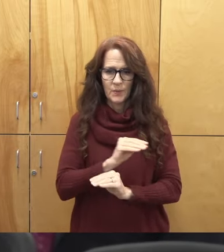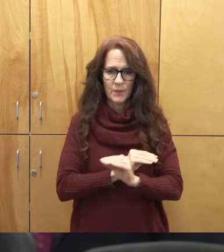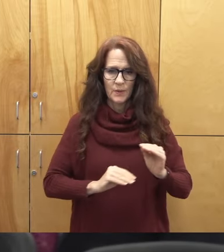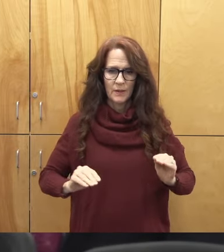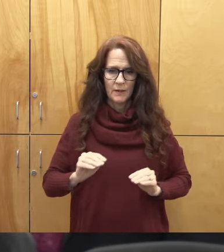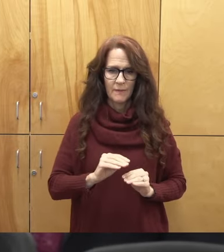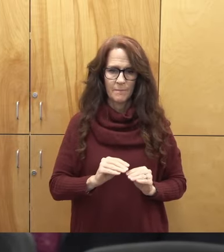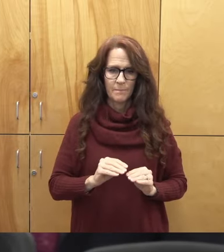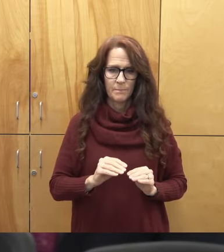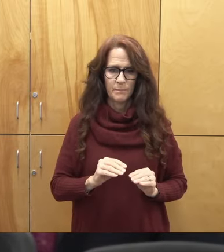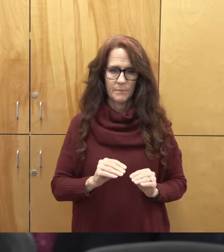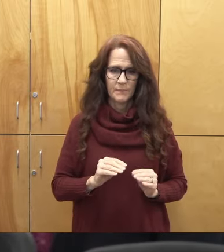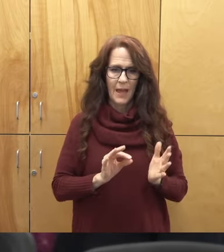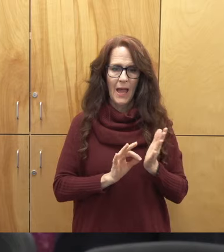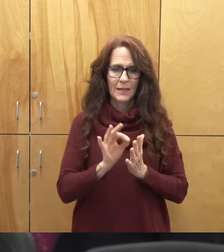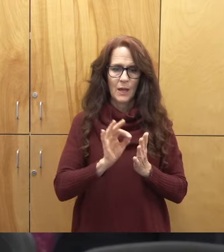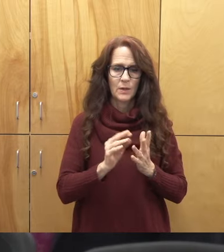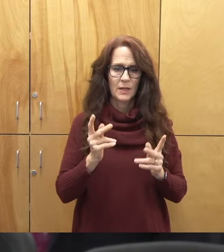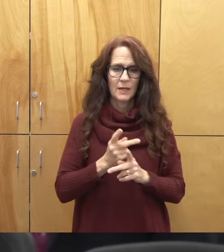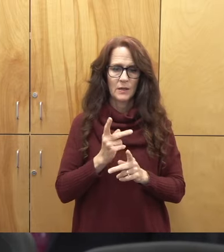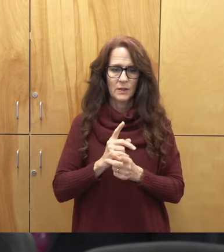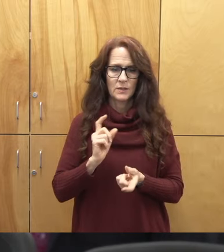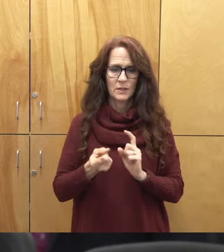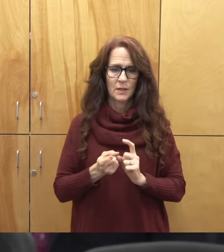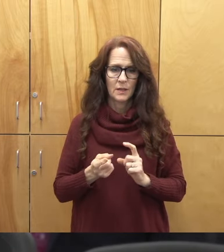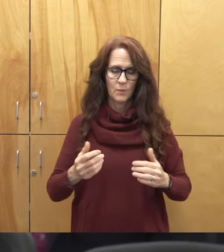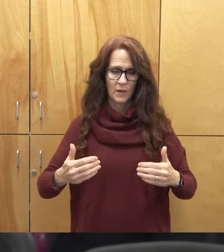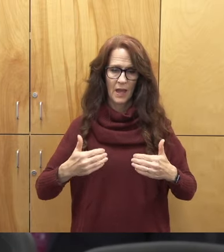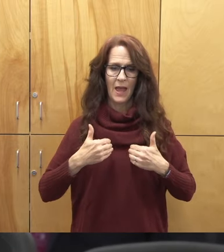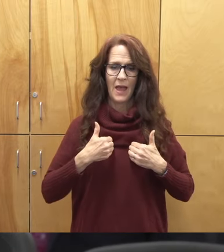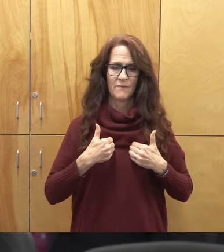accounting calculation change. When we have our